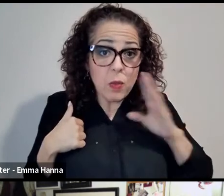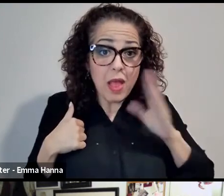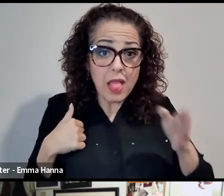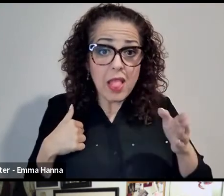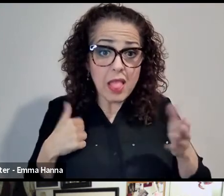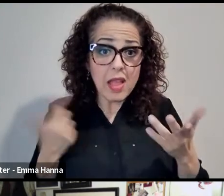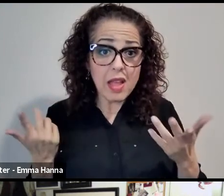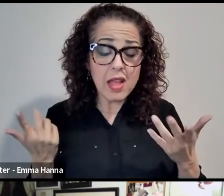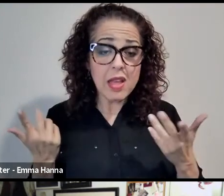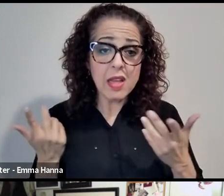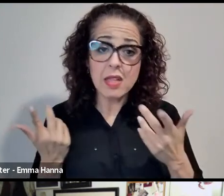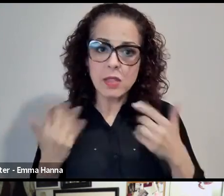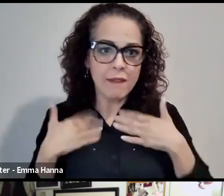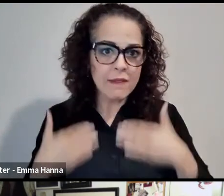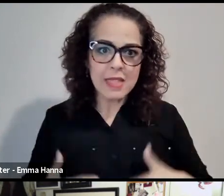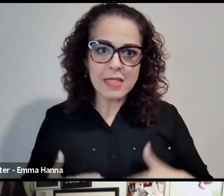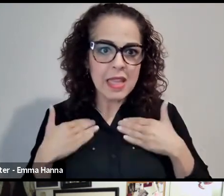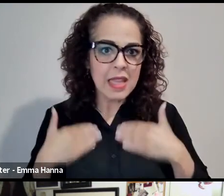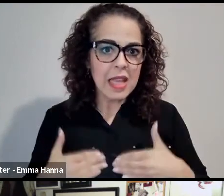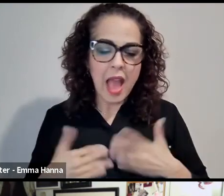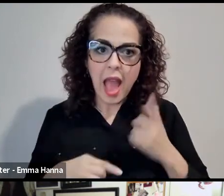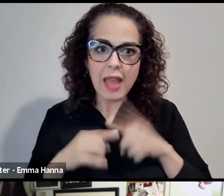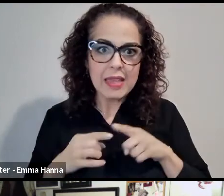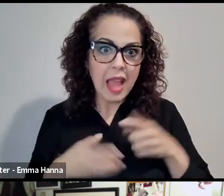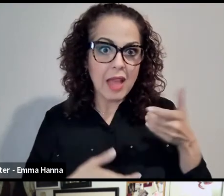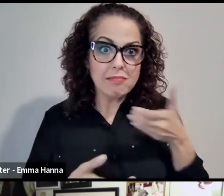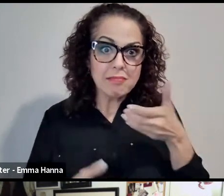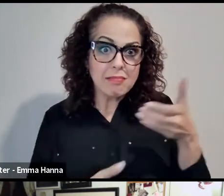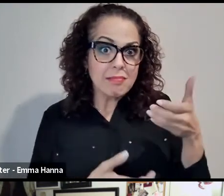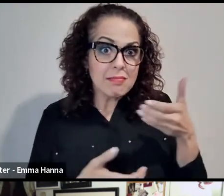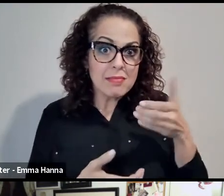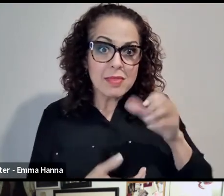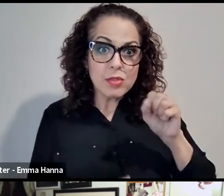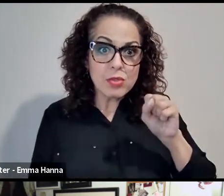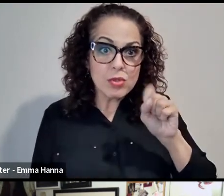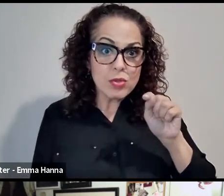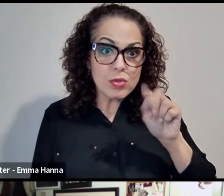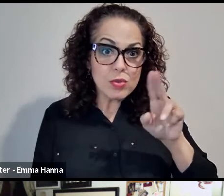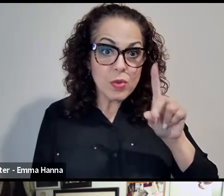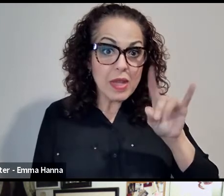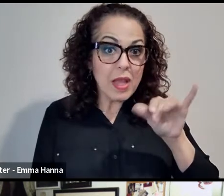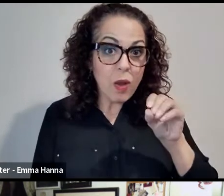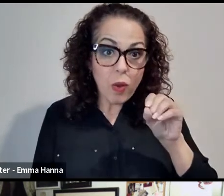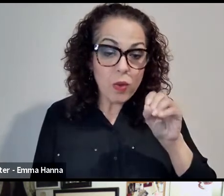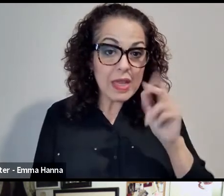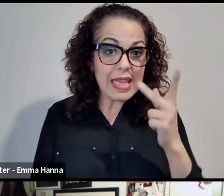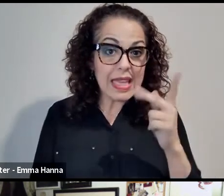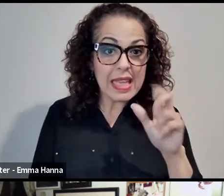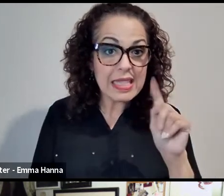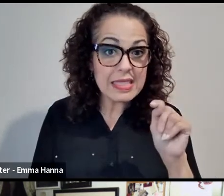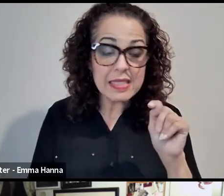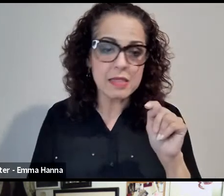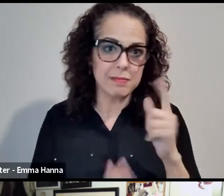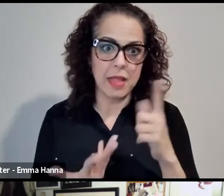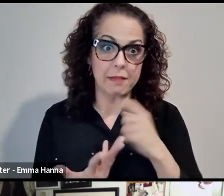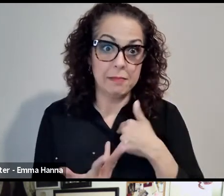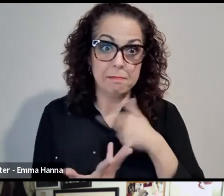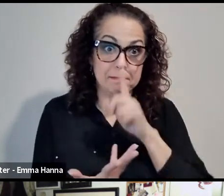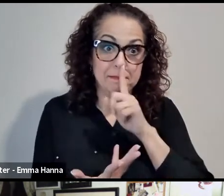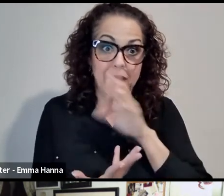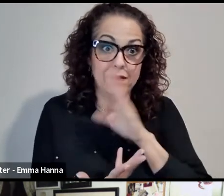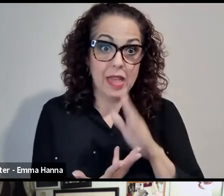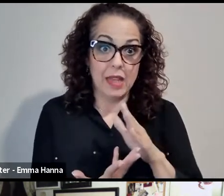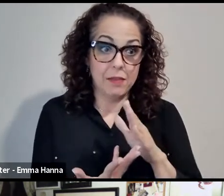and just physically, I can't carry a studio kit where I go. I've never been able to do plein air stuff, Molly, very much at all,